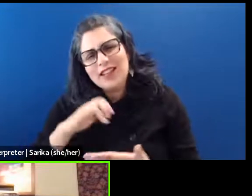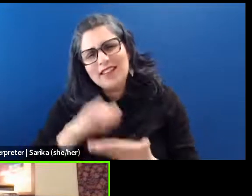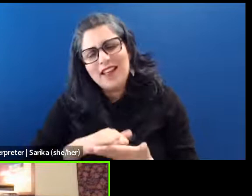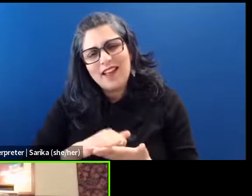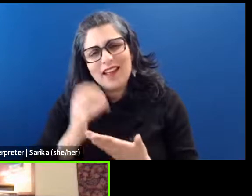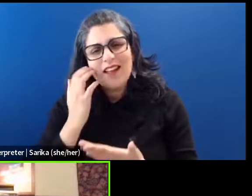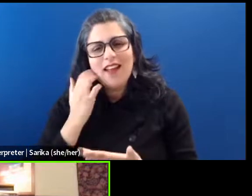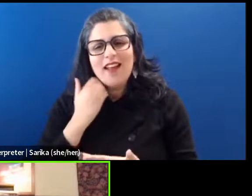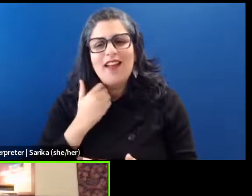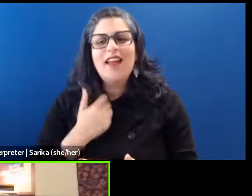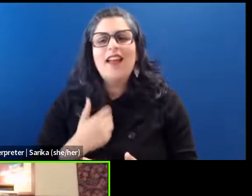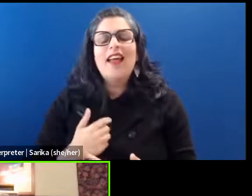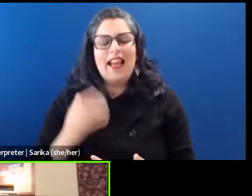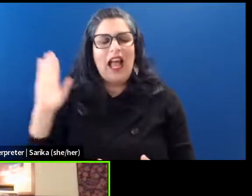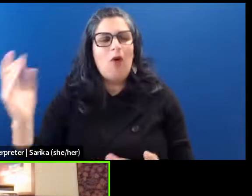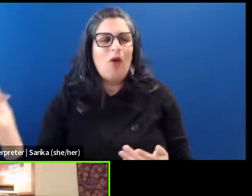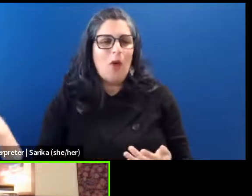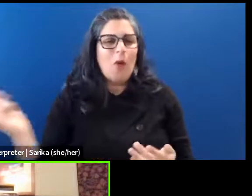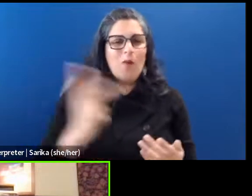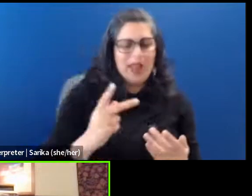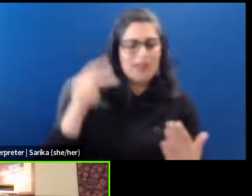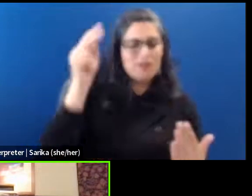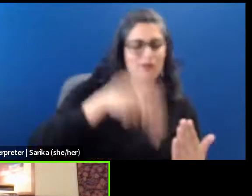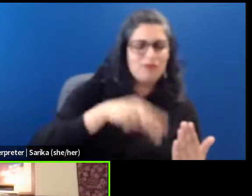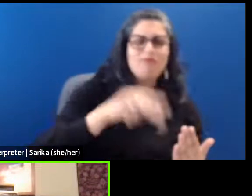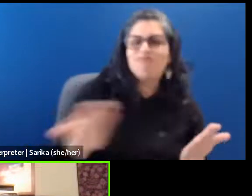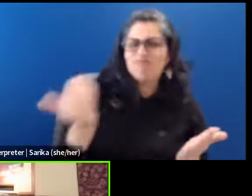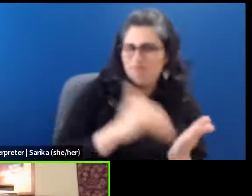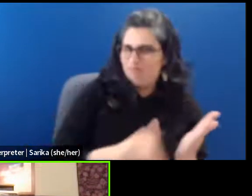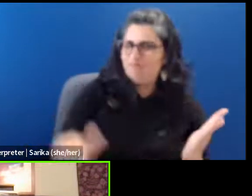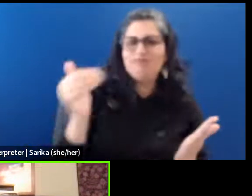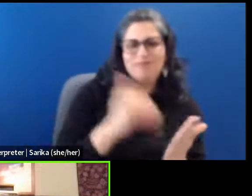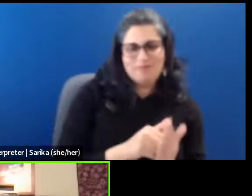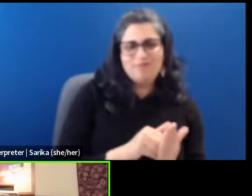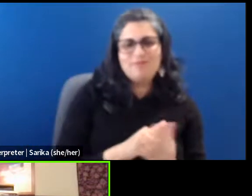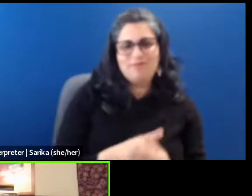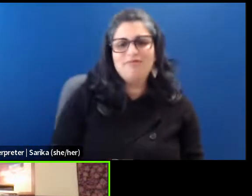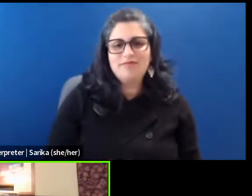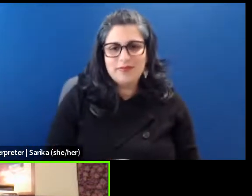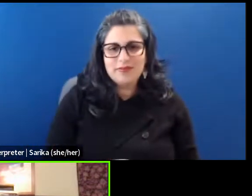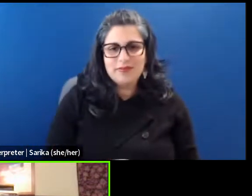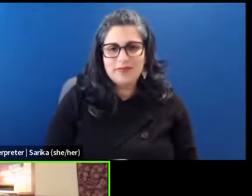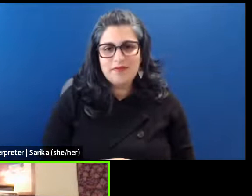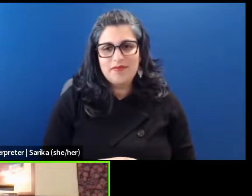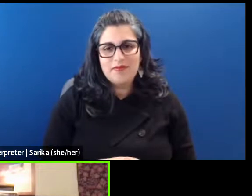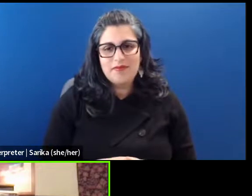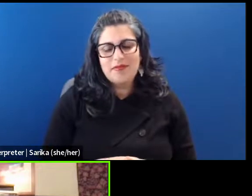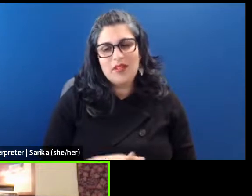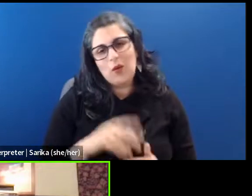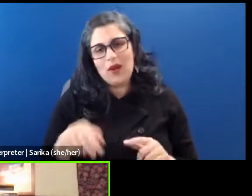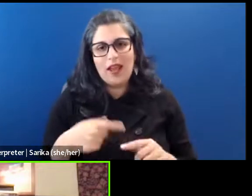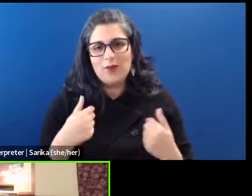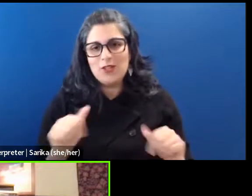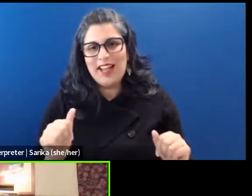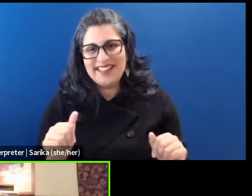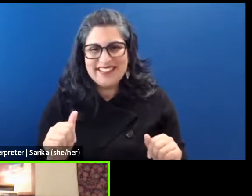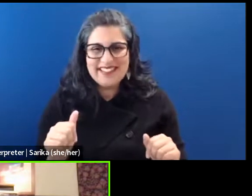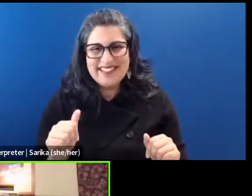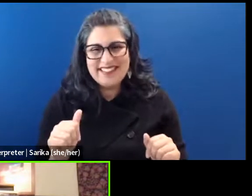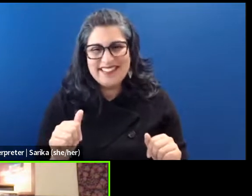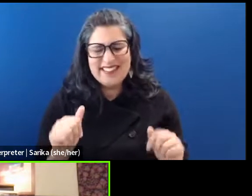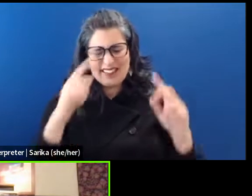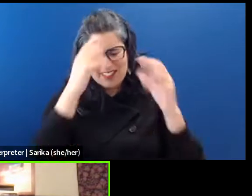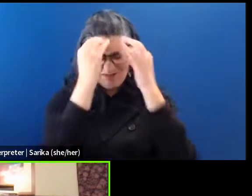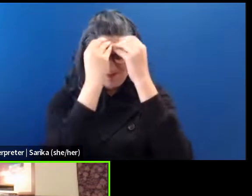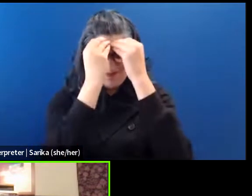it's one, I think it's something I'll go back to again and again. when I'm trying to sort of sort it out.